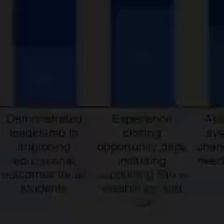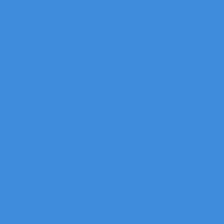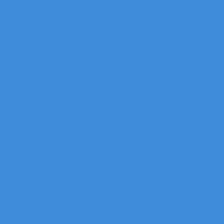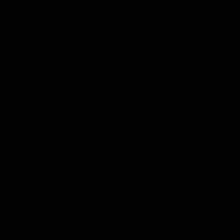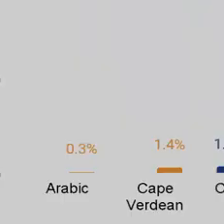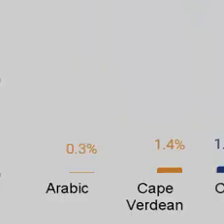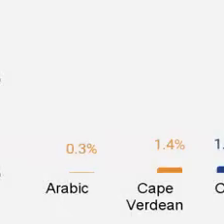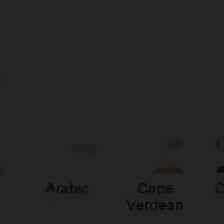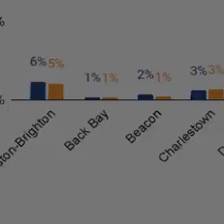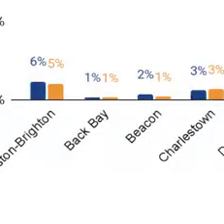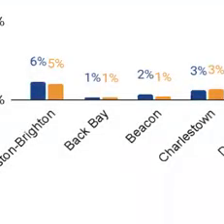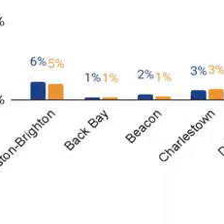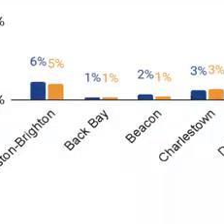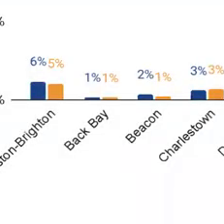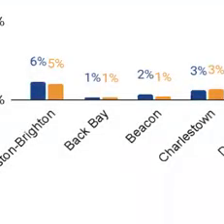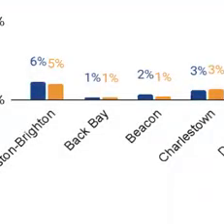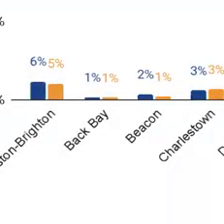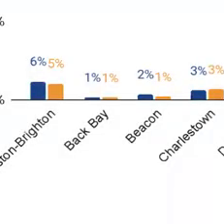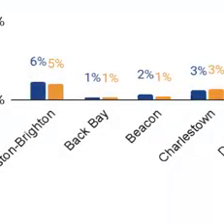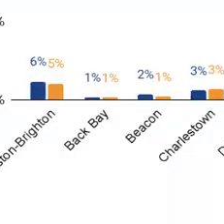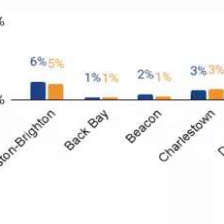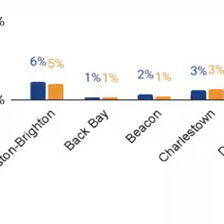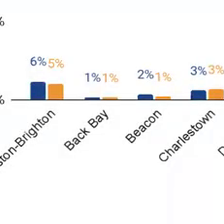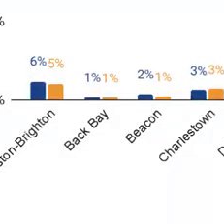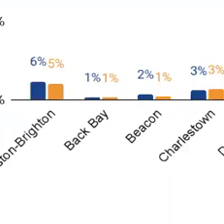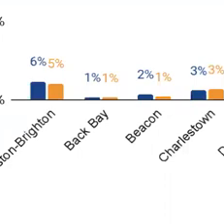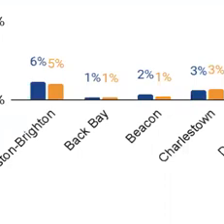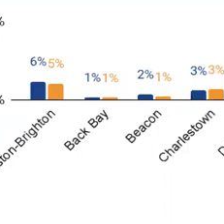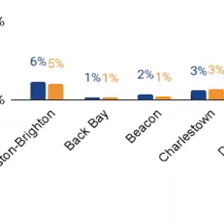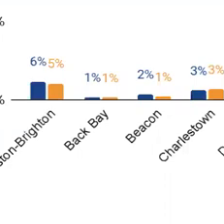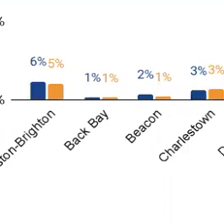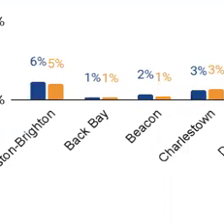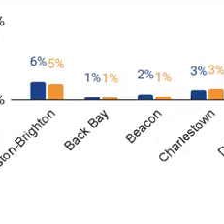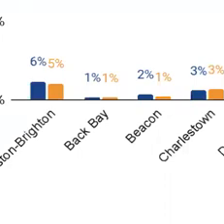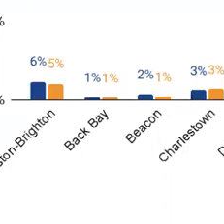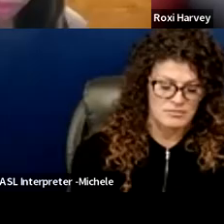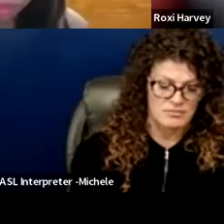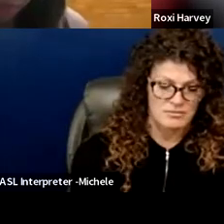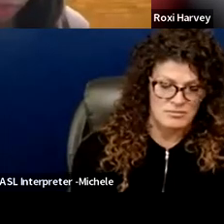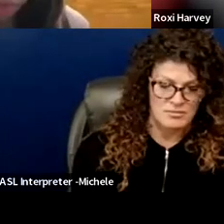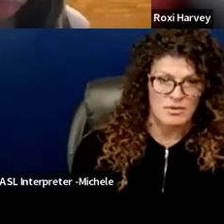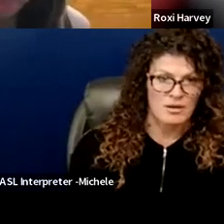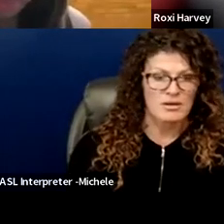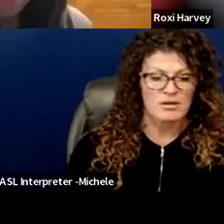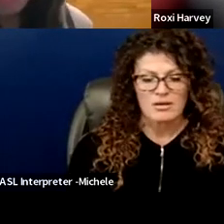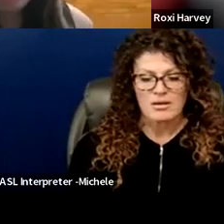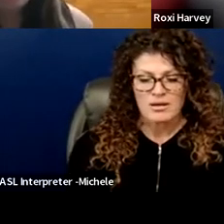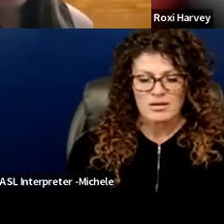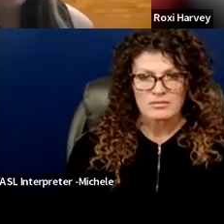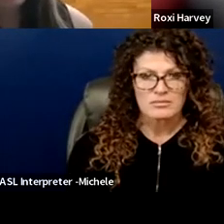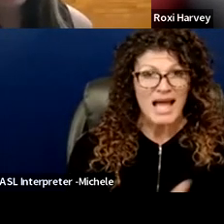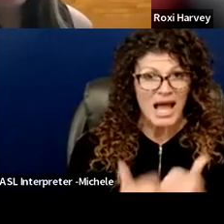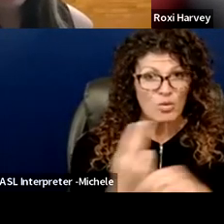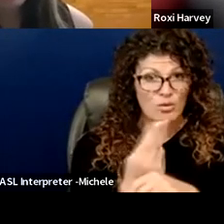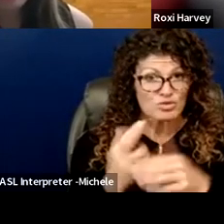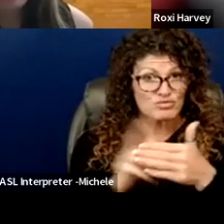go too much into that, I guess. Yeah. But speaking of the kind of the how to use results question, I think that's a